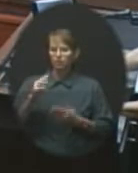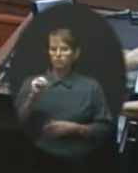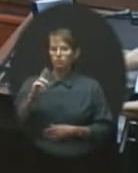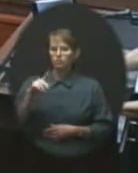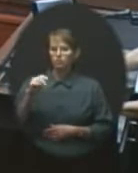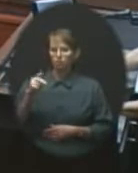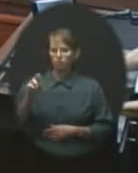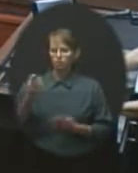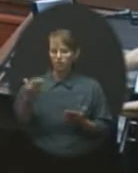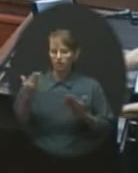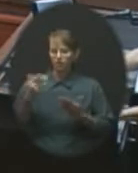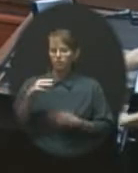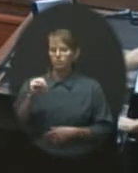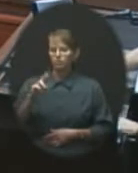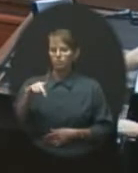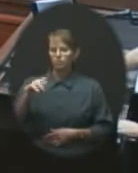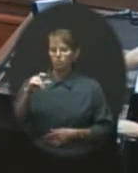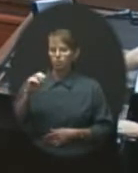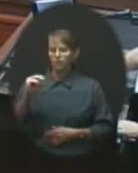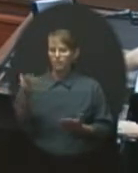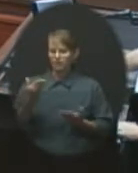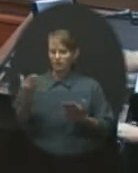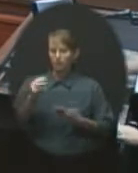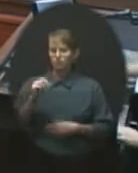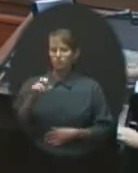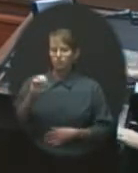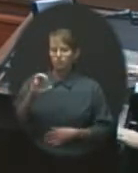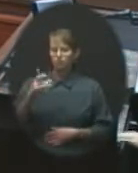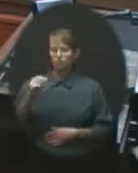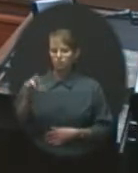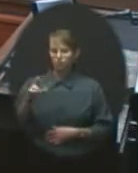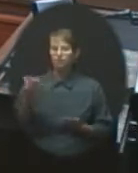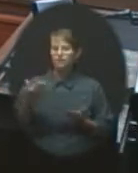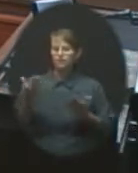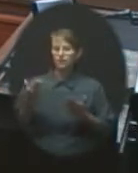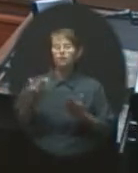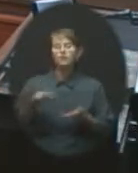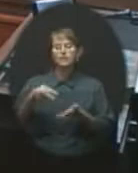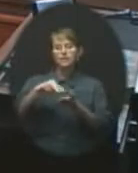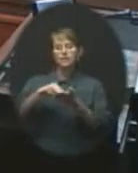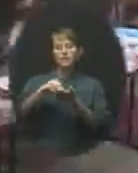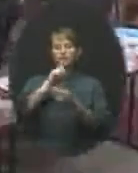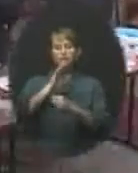Mr. Shear. Here. Would everyone please stand for the Pledge of Allegiance?